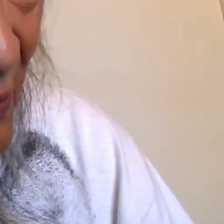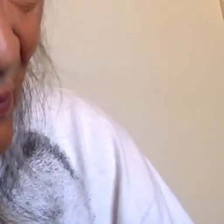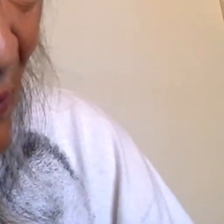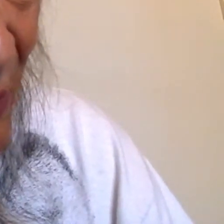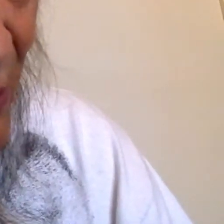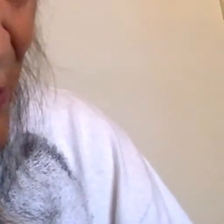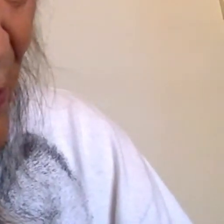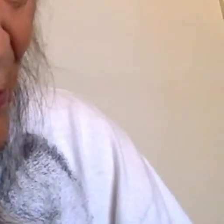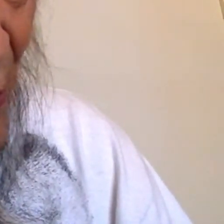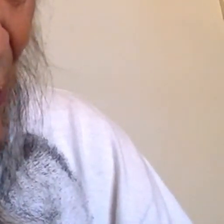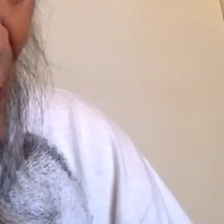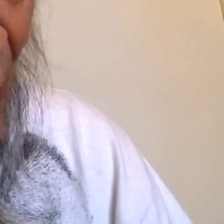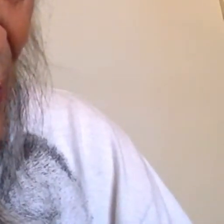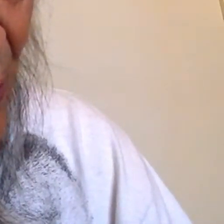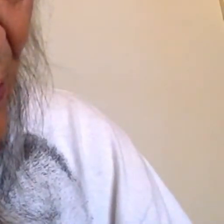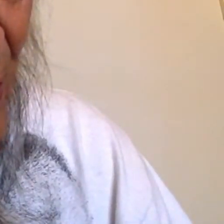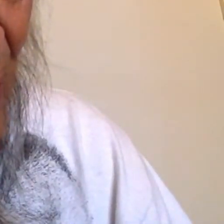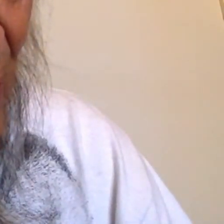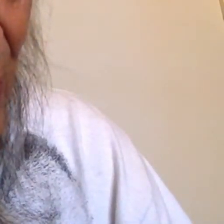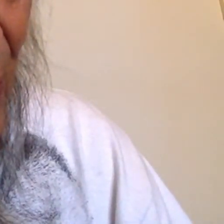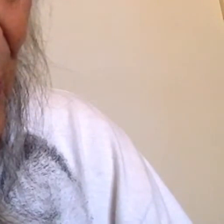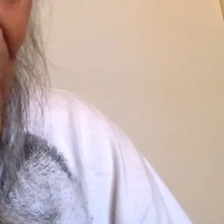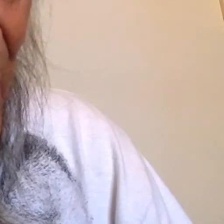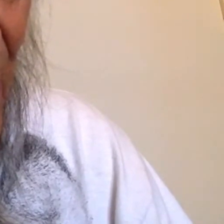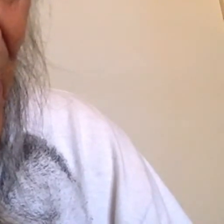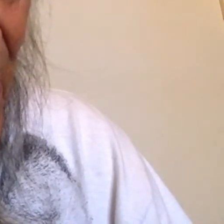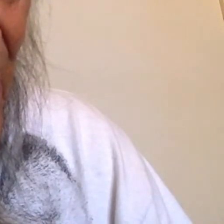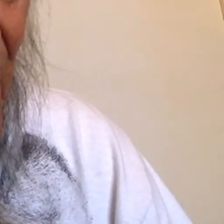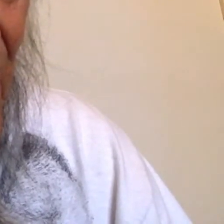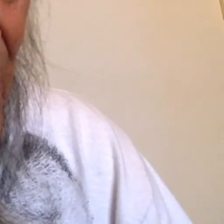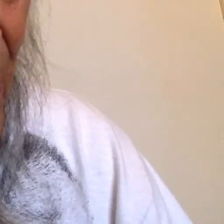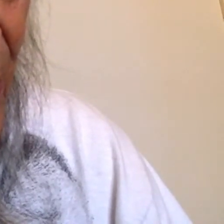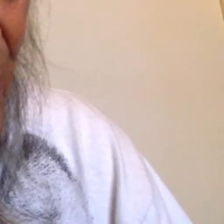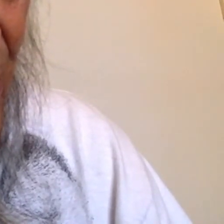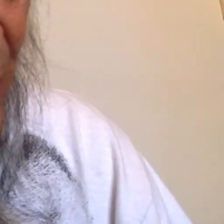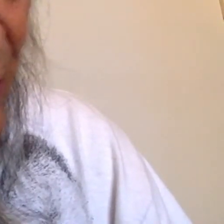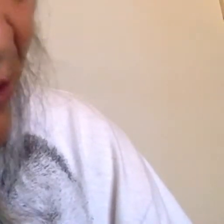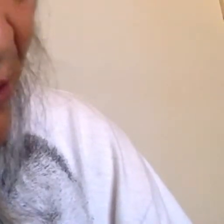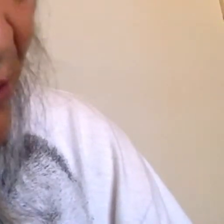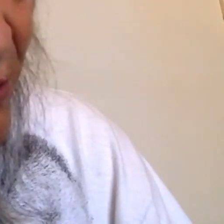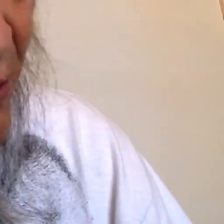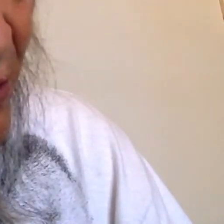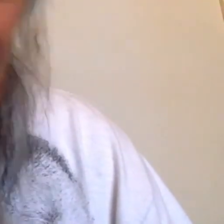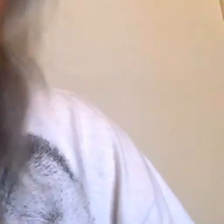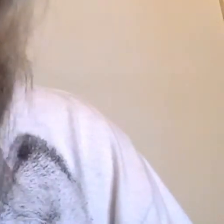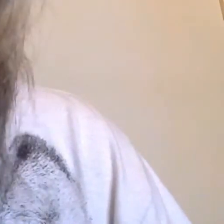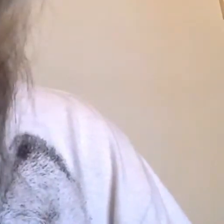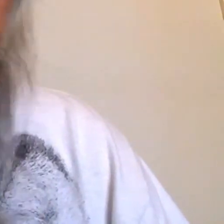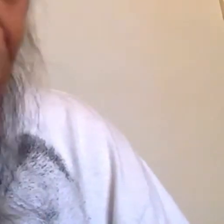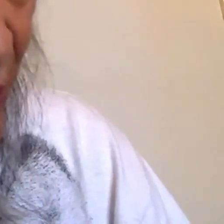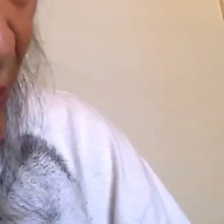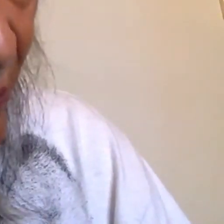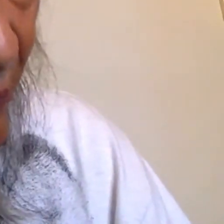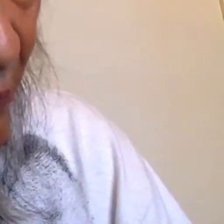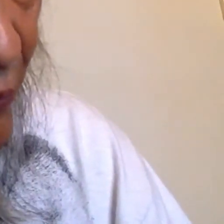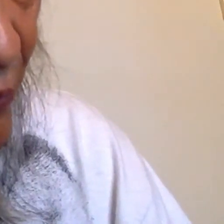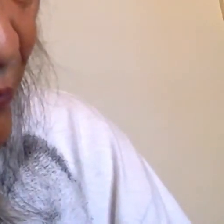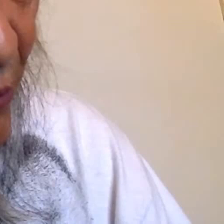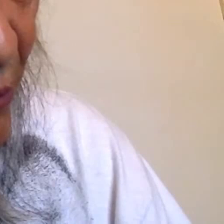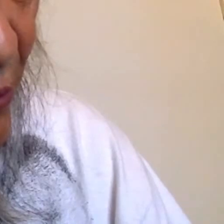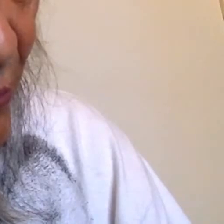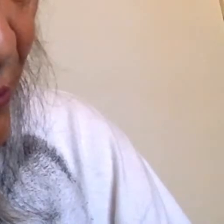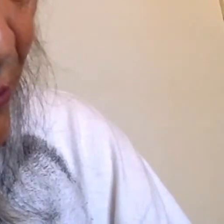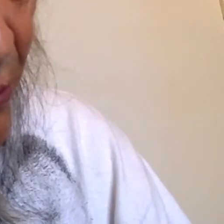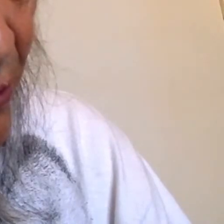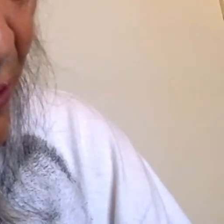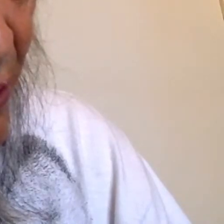Always, us, always, never too late. No second chance, that's the work. Before